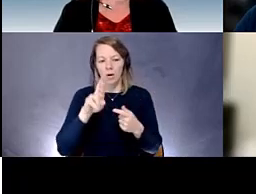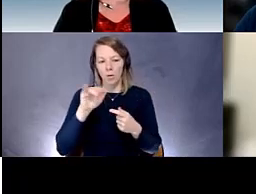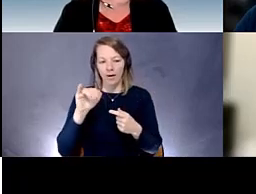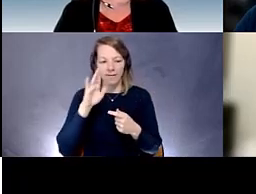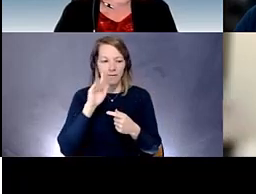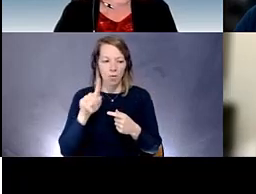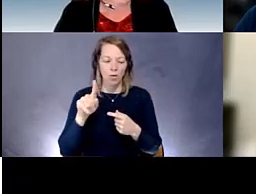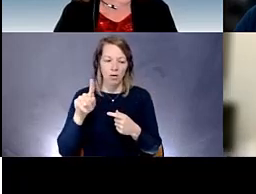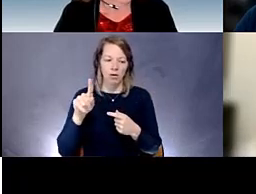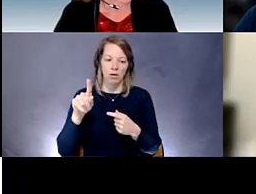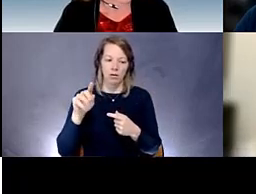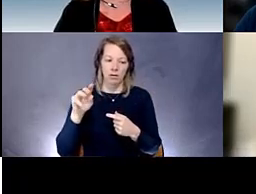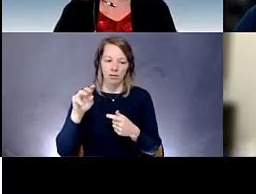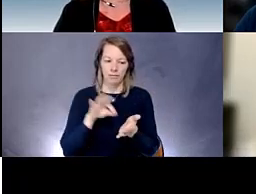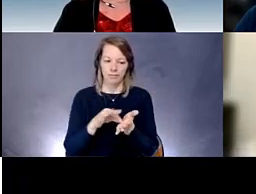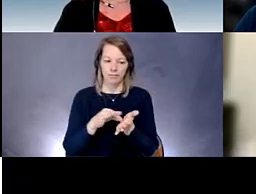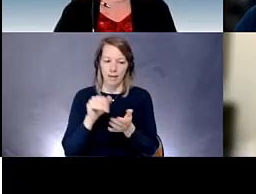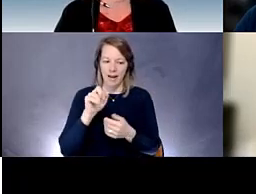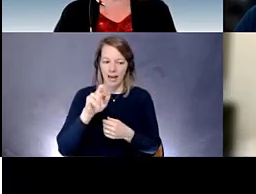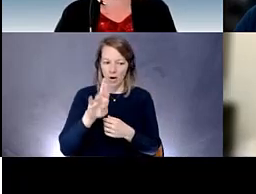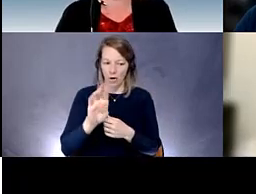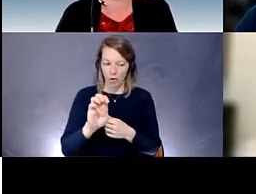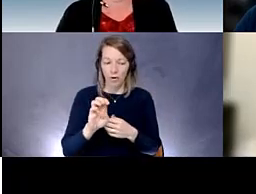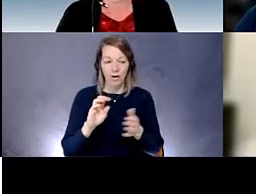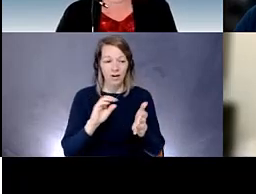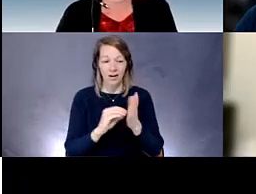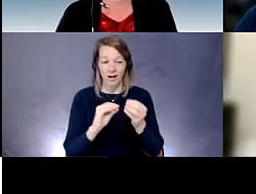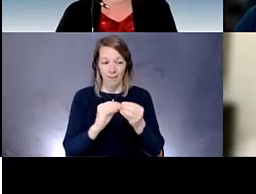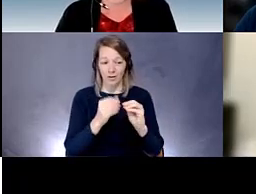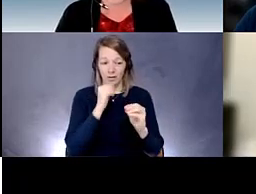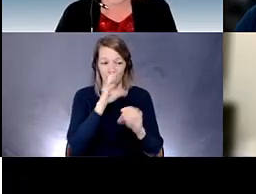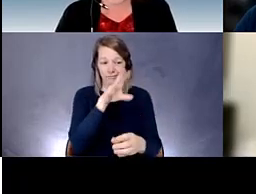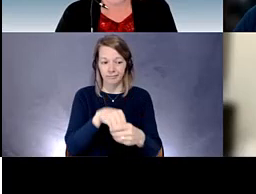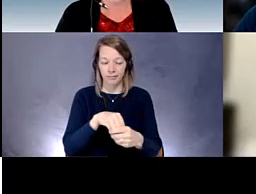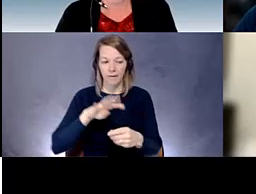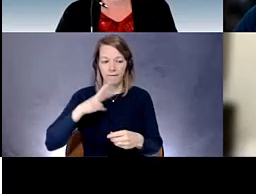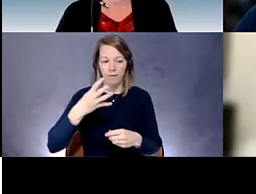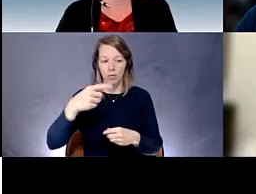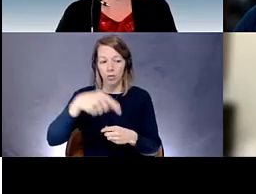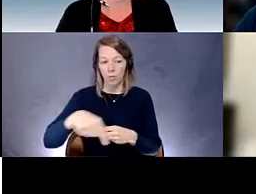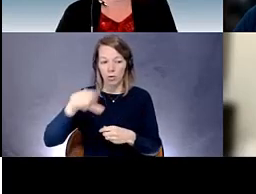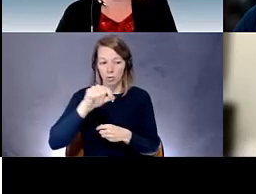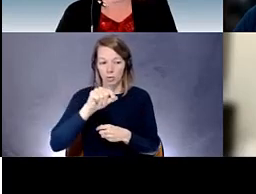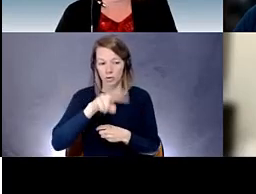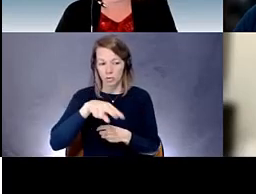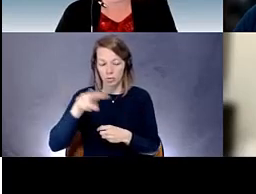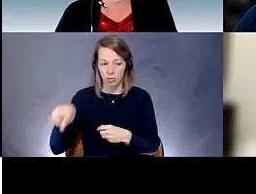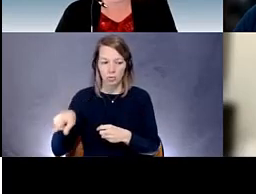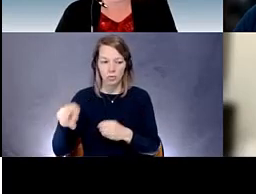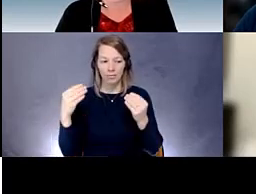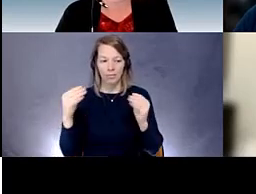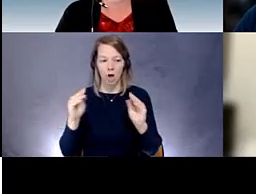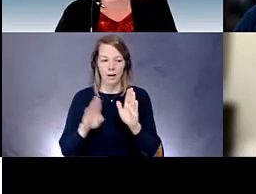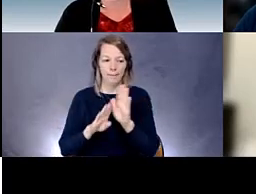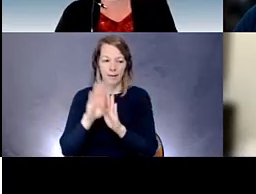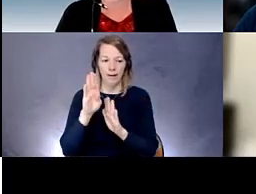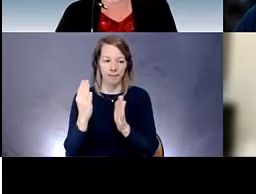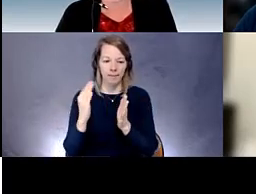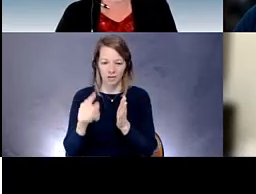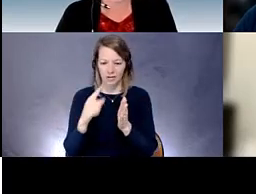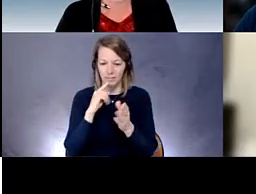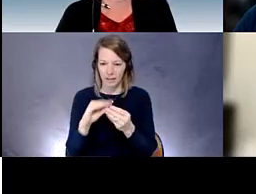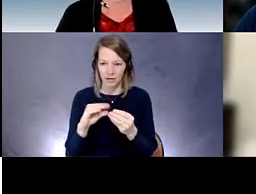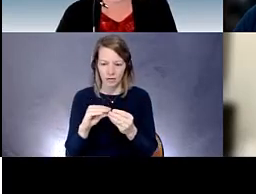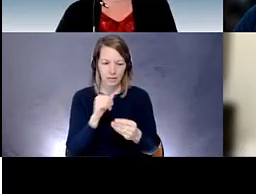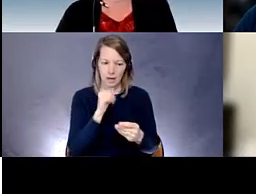Medicare. Now, these numbers don't include that fourth quarter of 2022 market pickup that Marilyn mentioned a moment ago, nor do